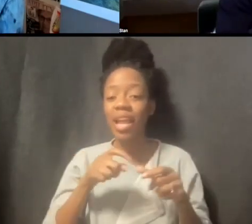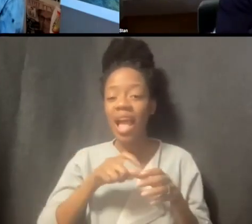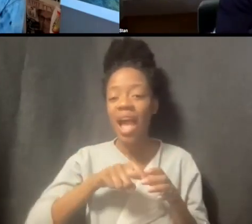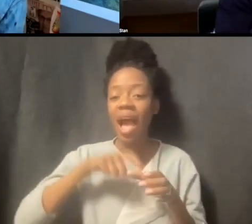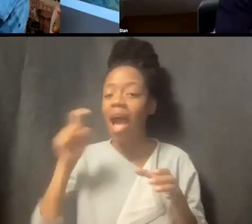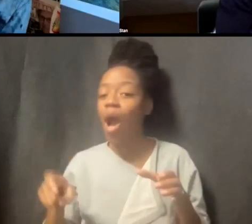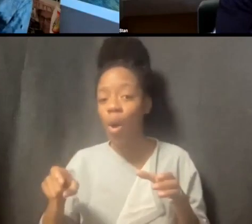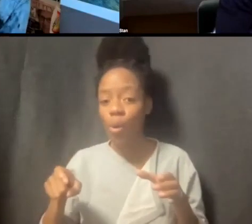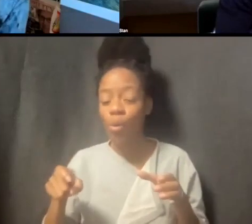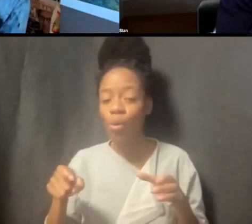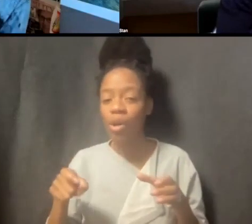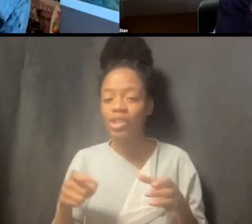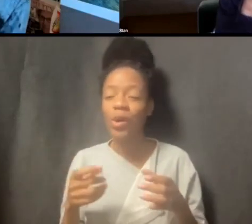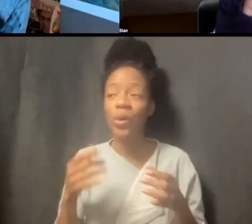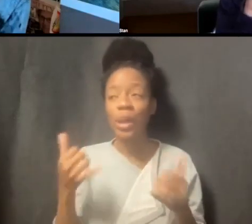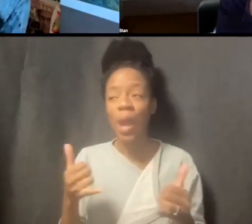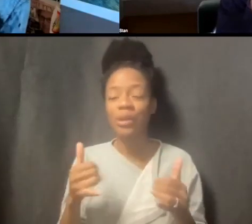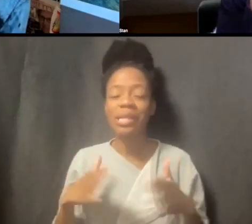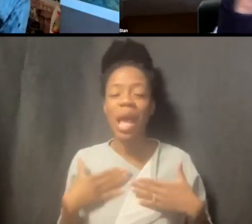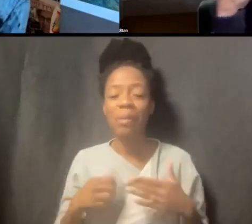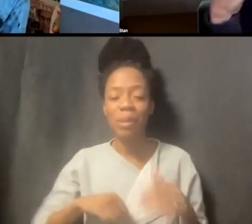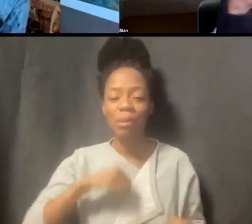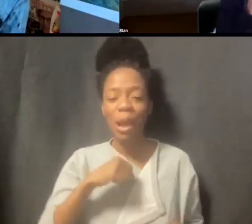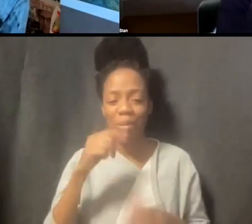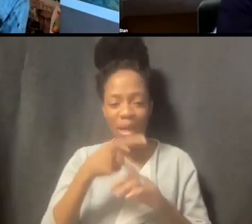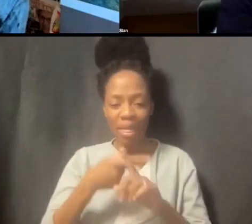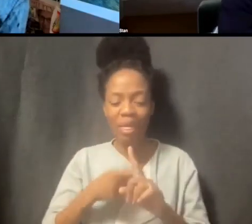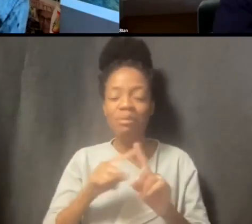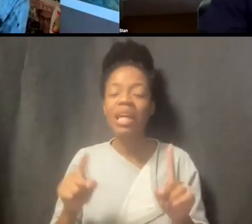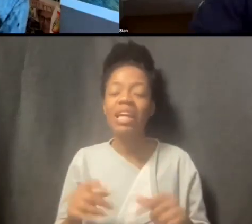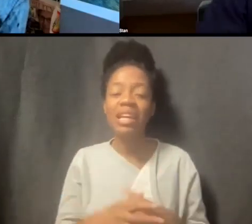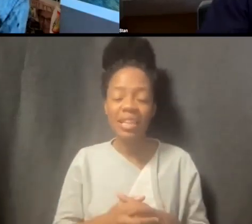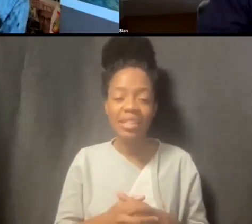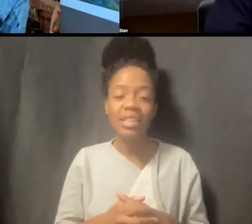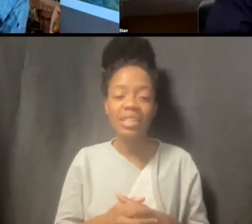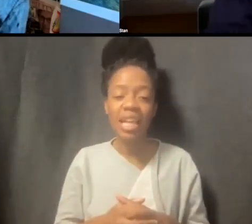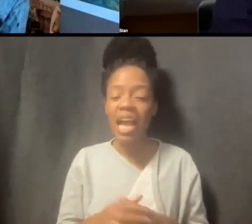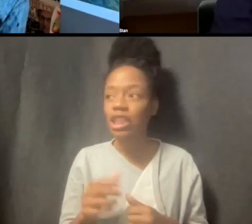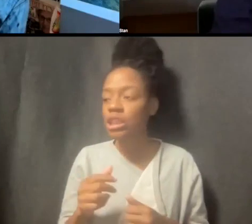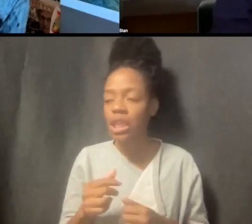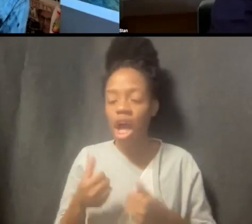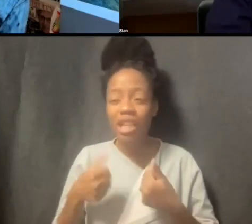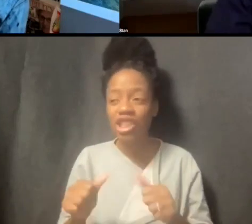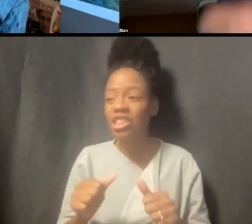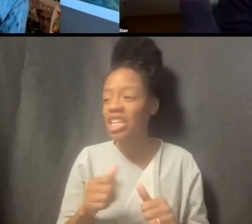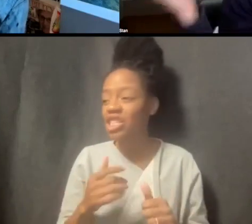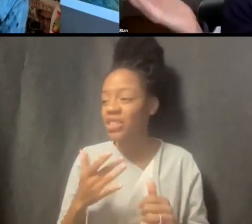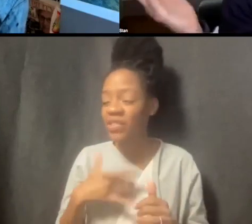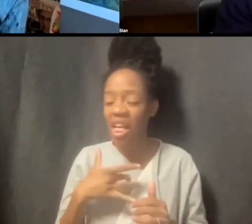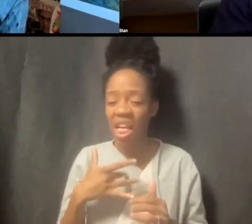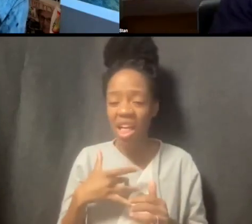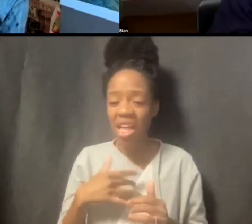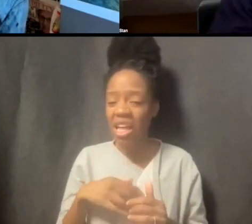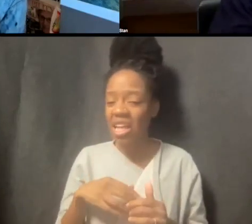And I thought, maybe this isn't for me. I couldn't get comfortable in an audition, which is funny because I'm